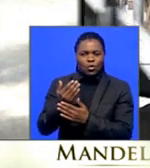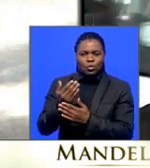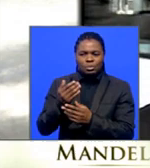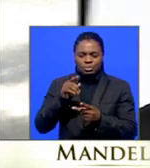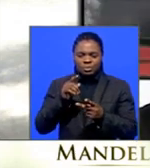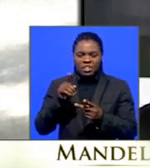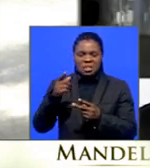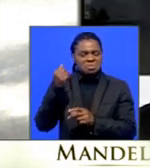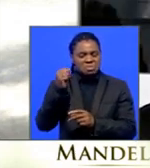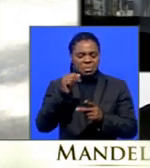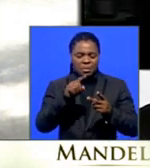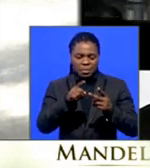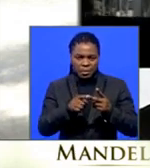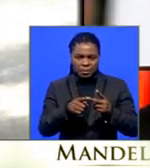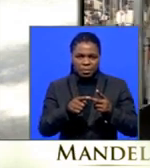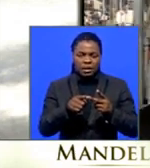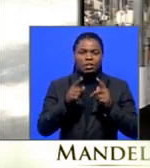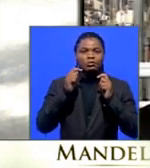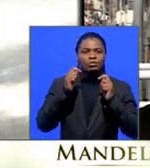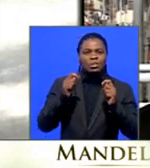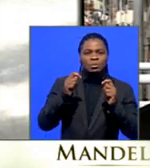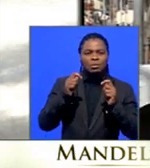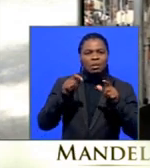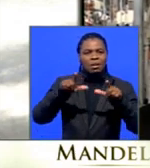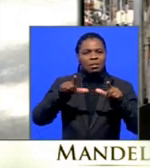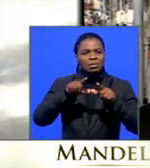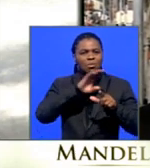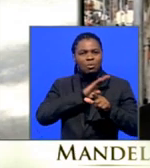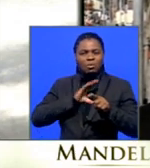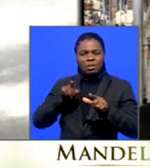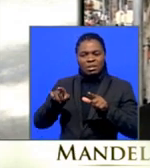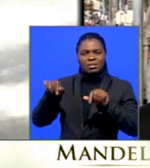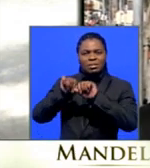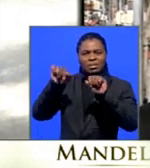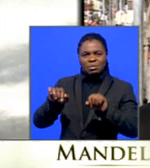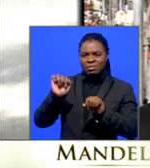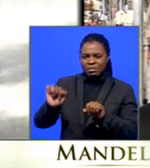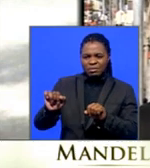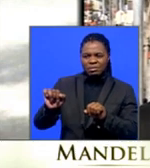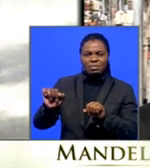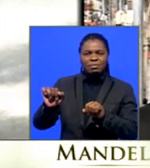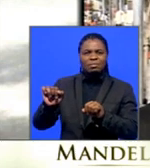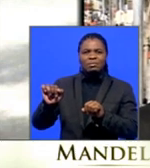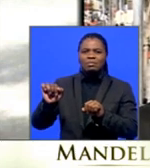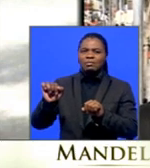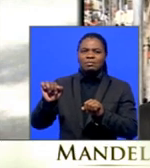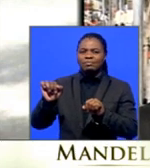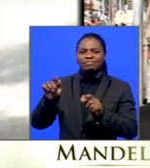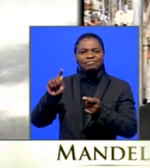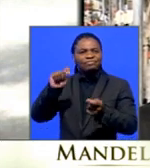the transportation licensing board, where they changed the system of issuing those